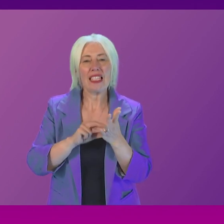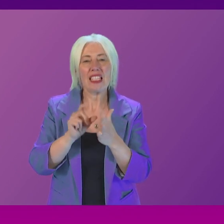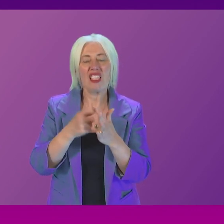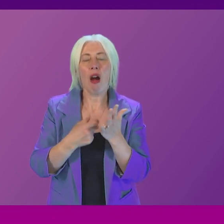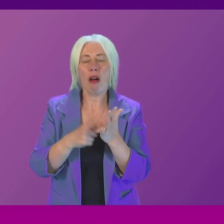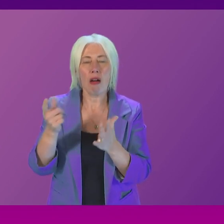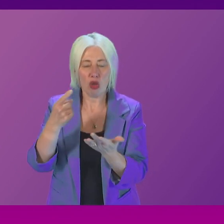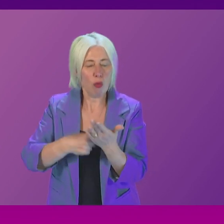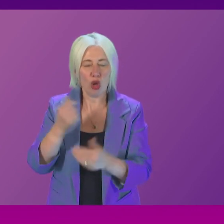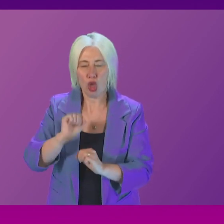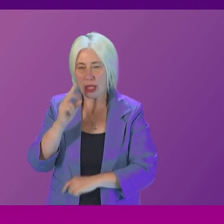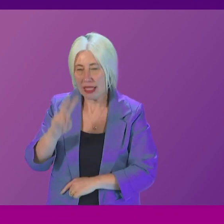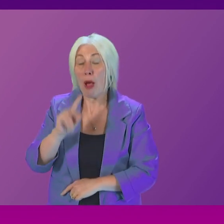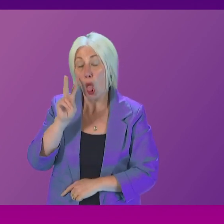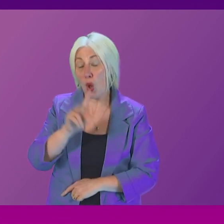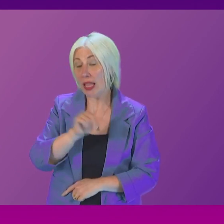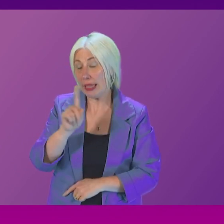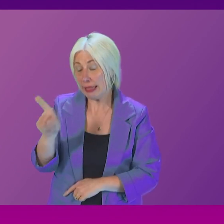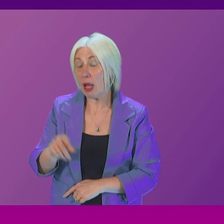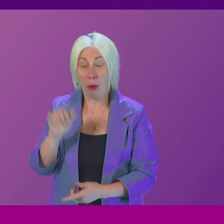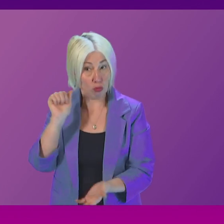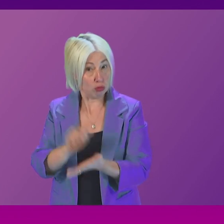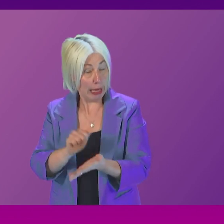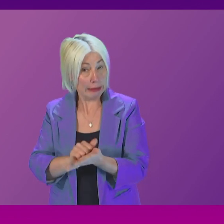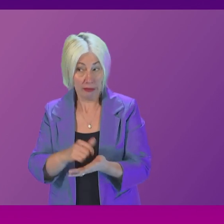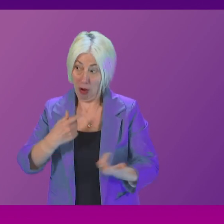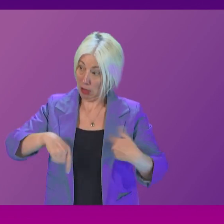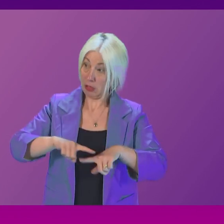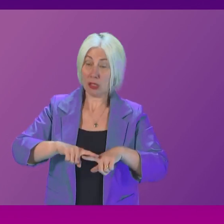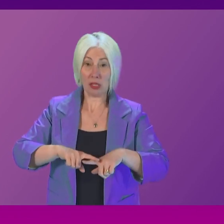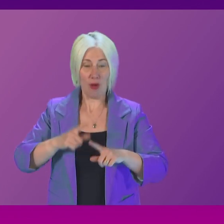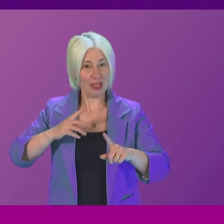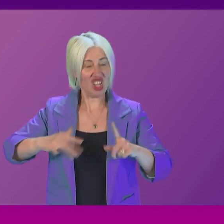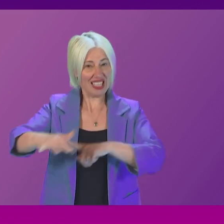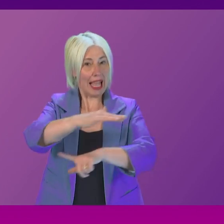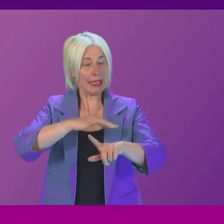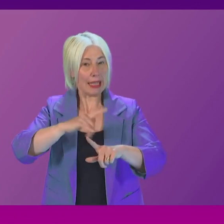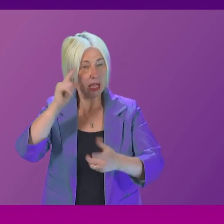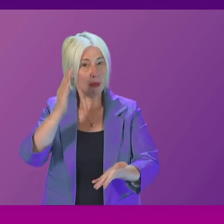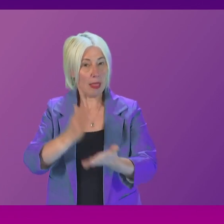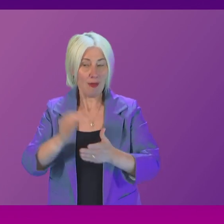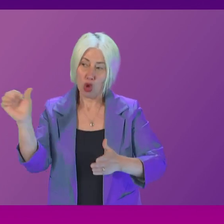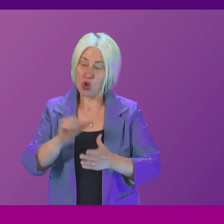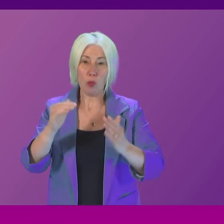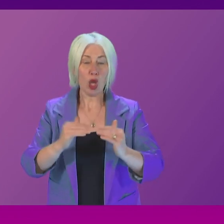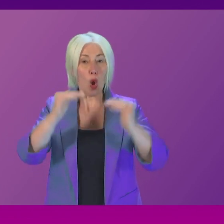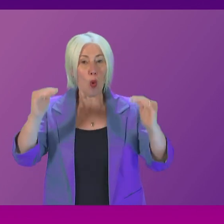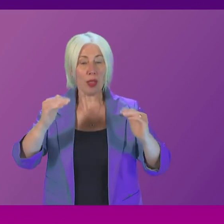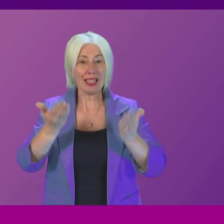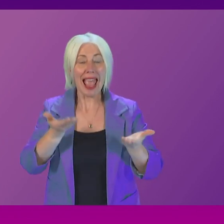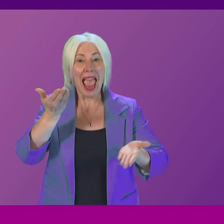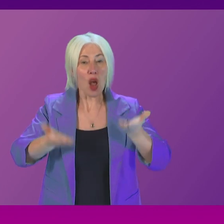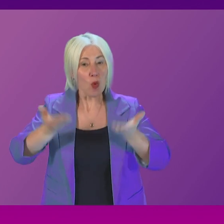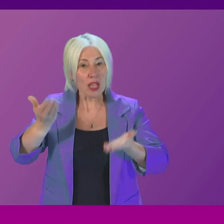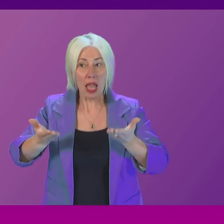yes, absolutely. For a number of reasons. One, it is the right thing for us to do in a society that believes that there should be equality and equity of